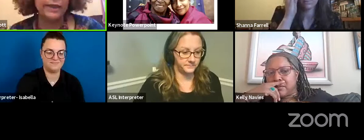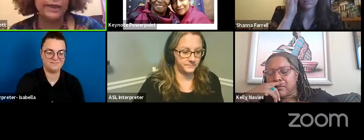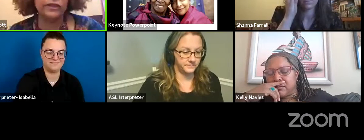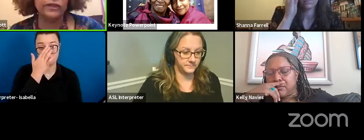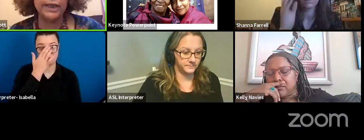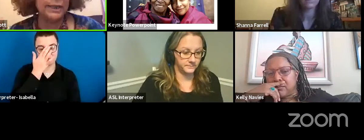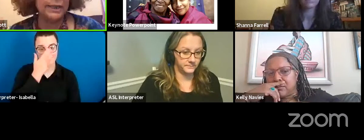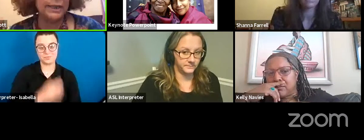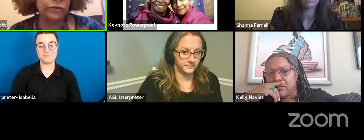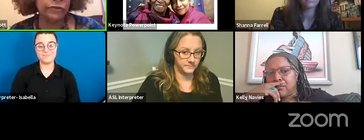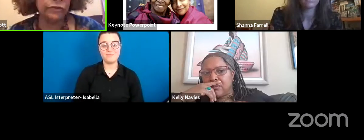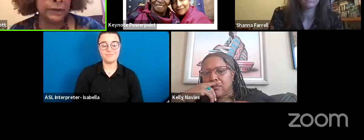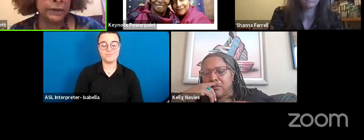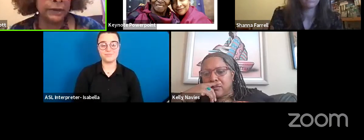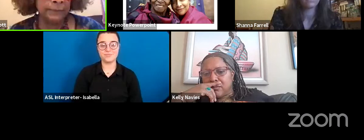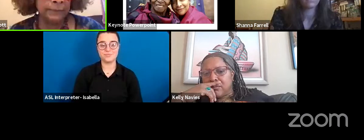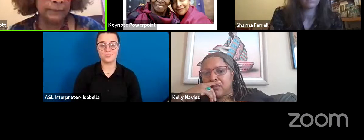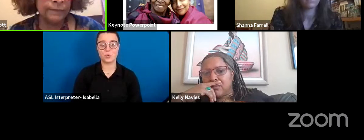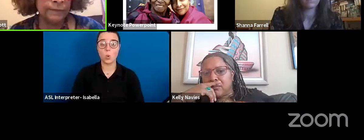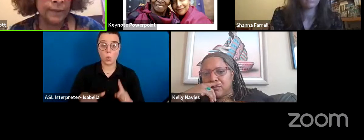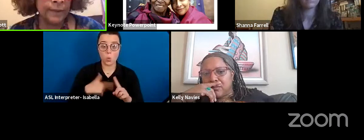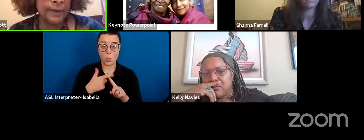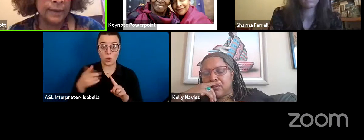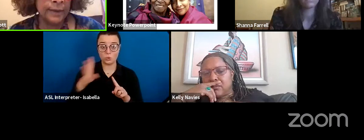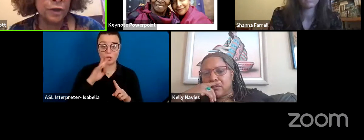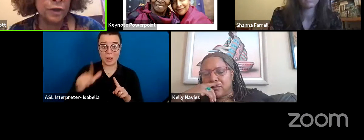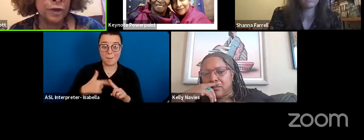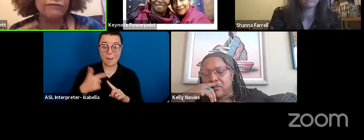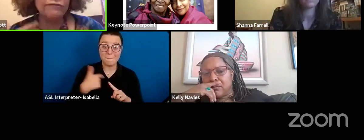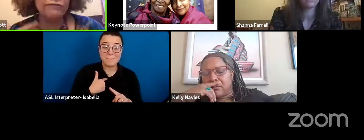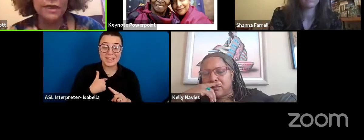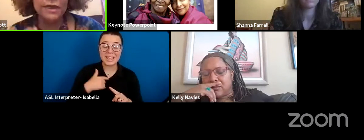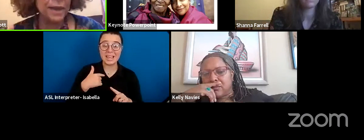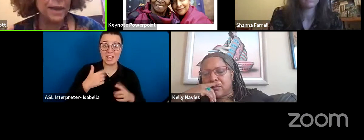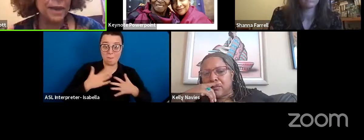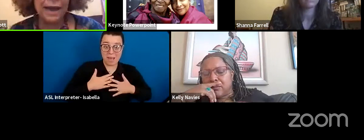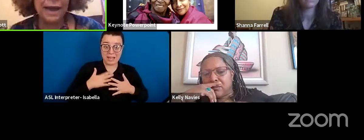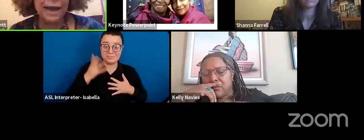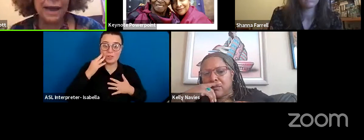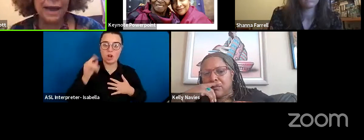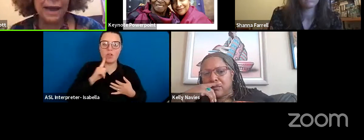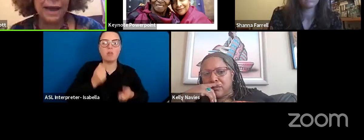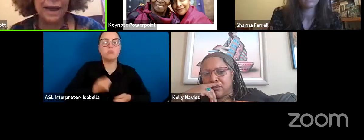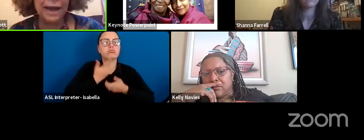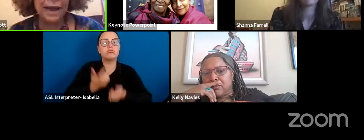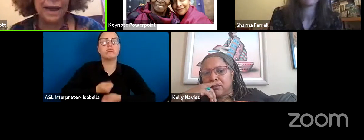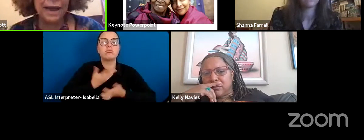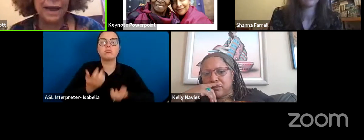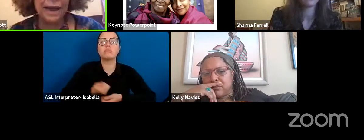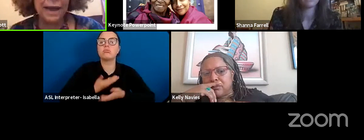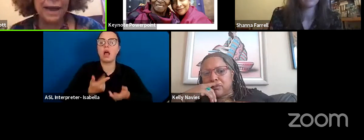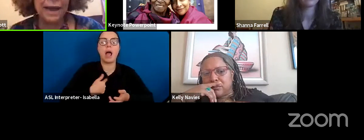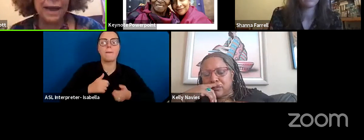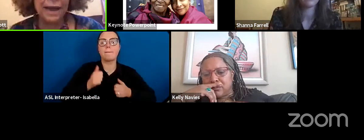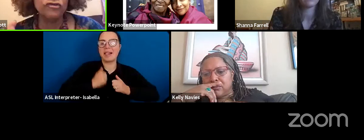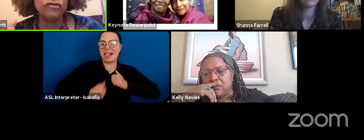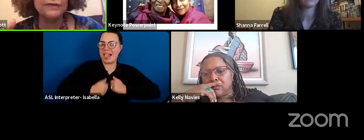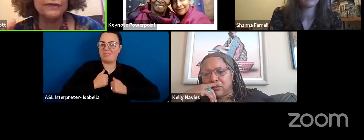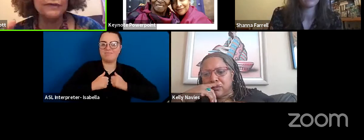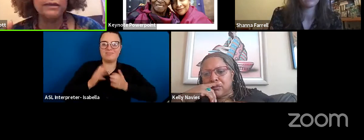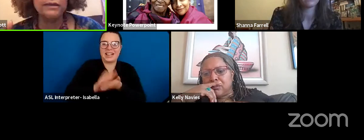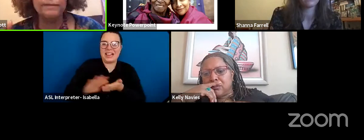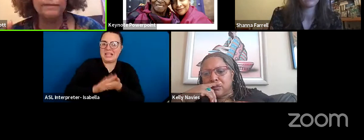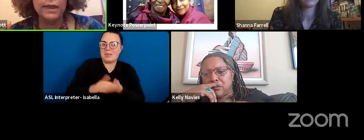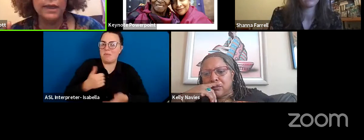it's cathartic and I'm being cleansed all the time. Because for me, it's better out than in. I really am not